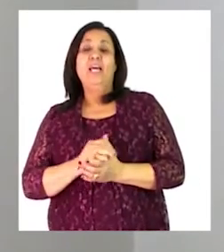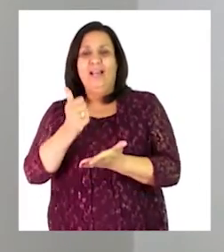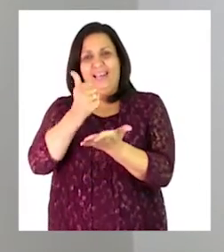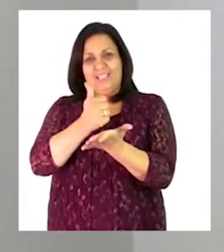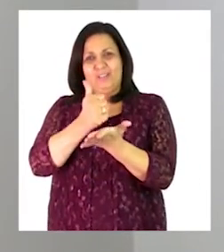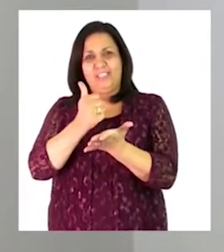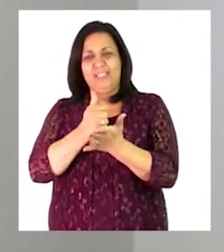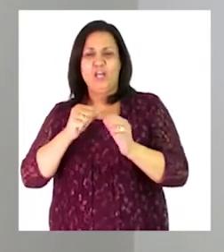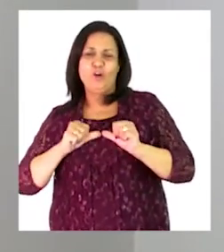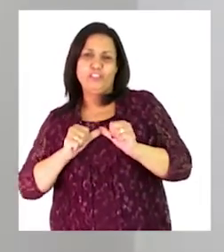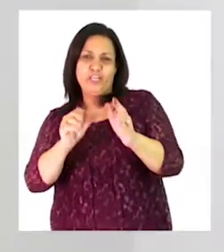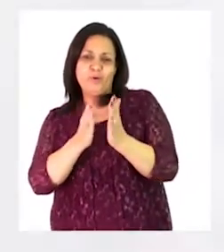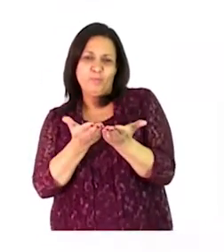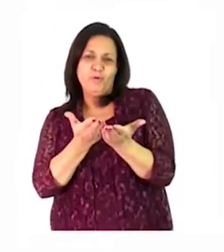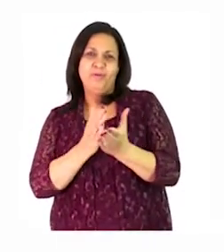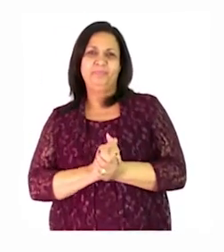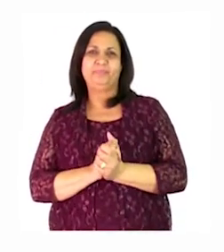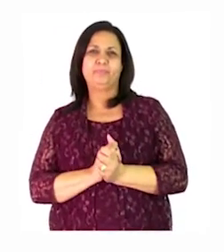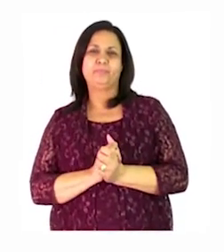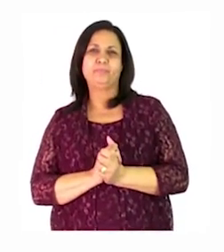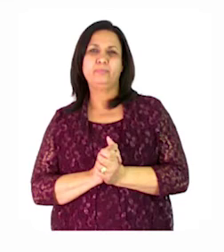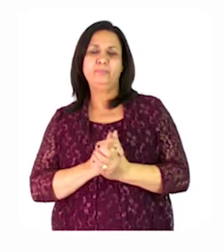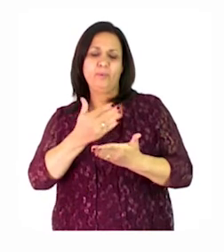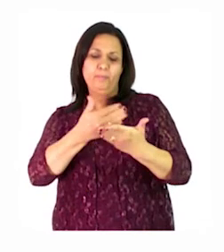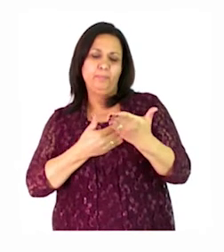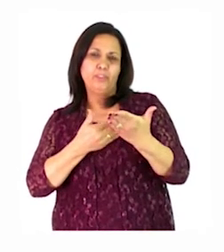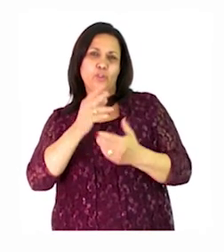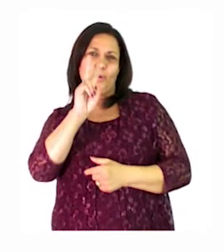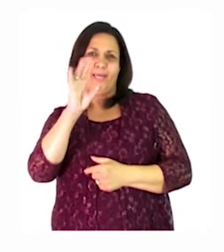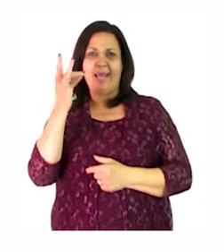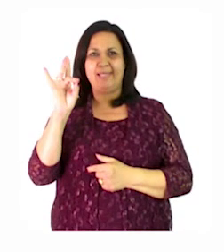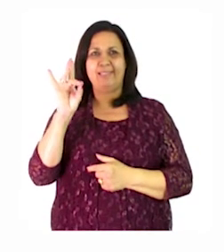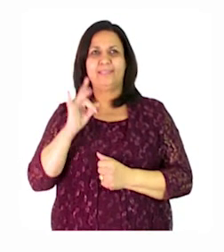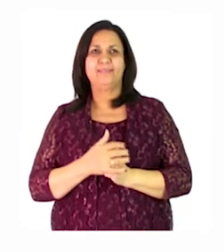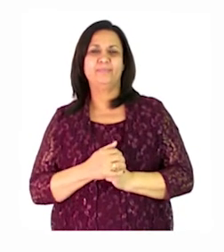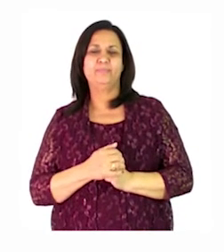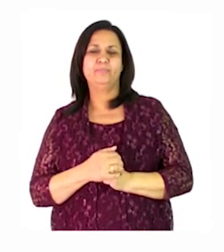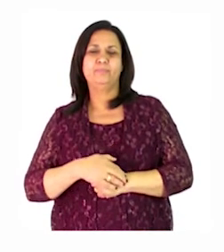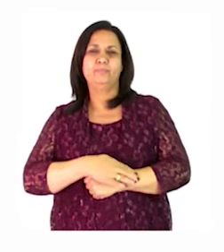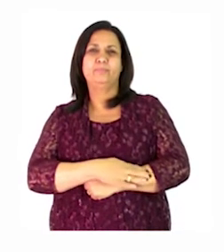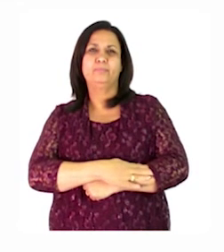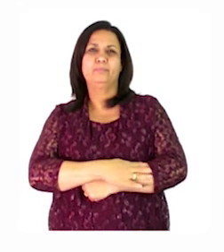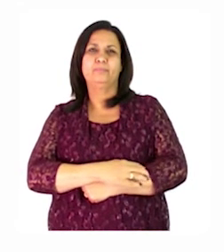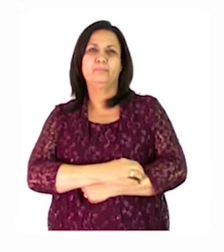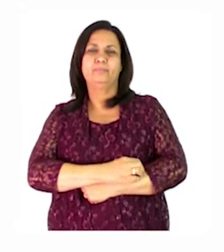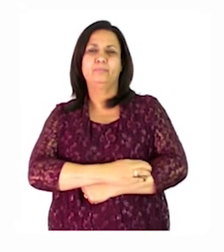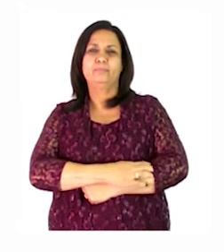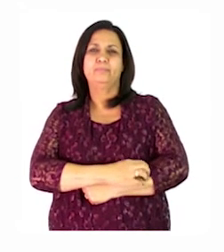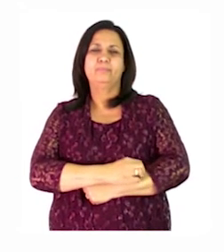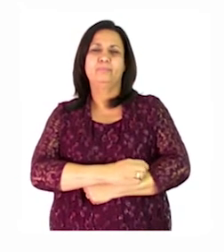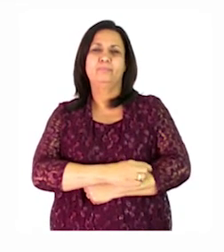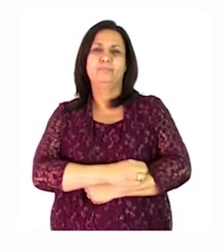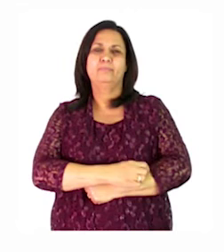our booklet, page 28. I would like you to complete